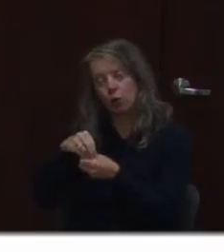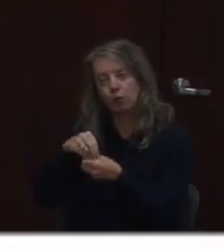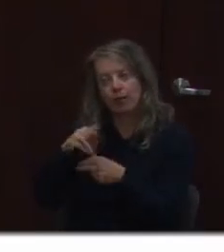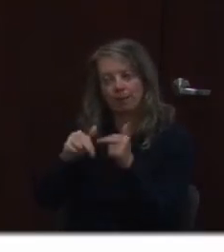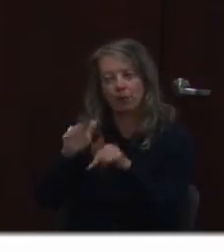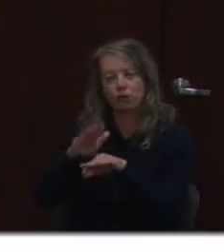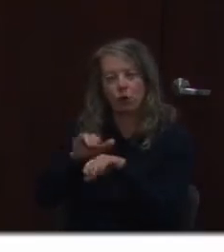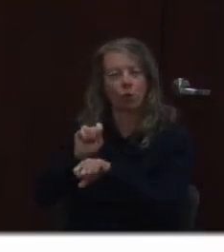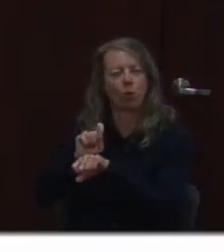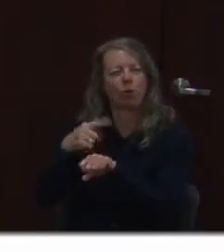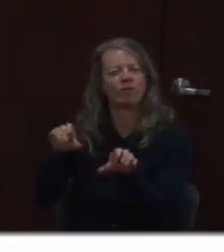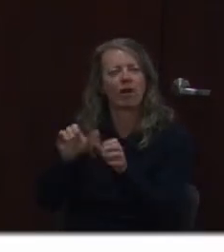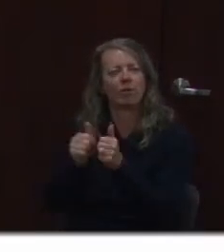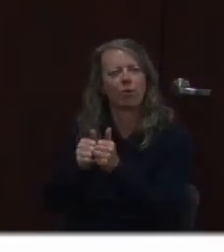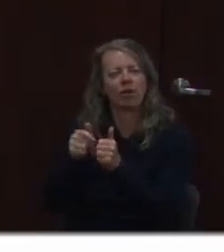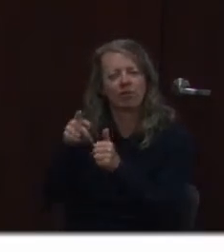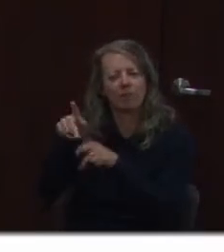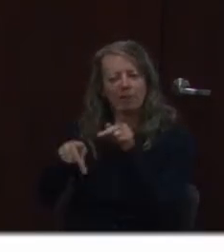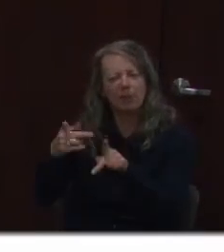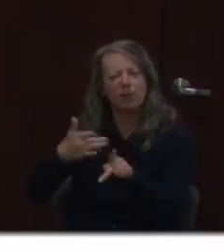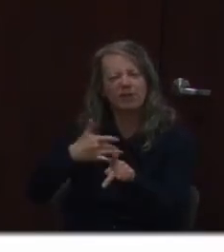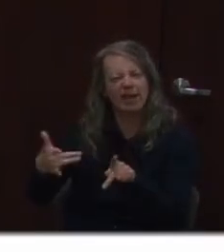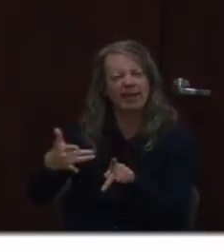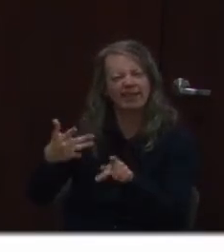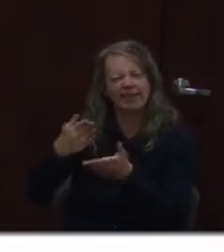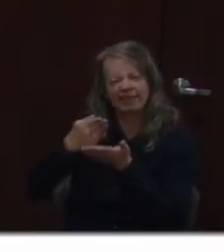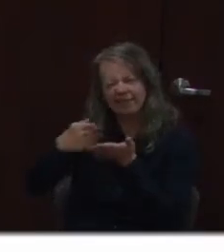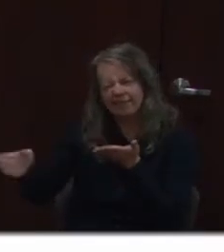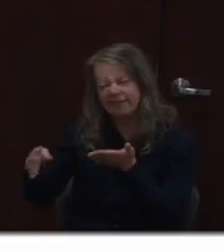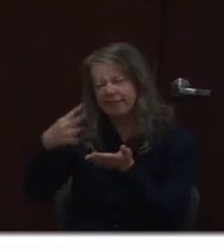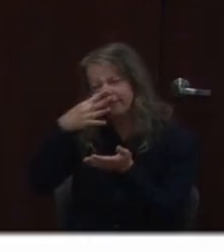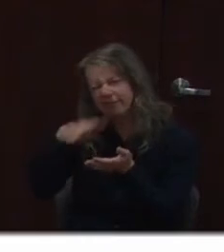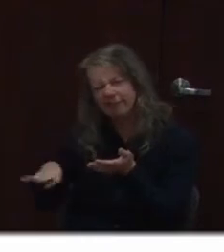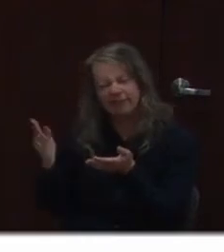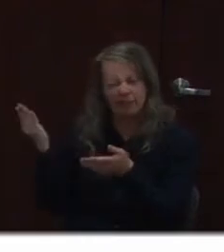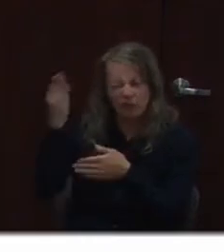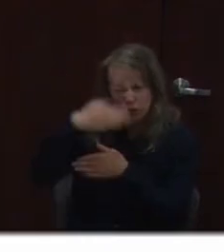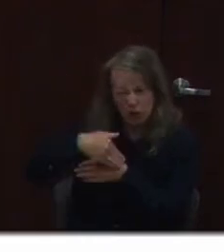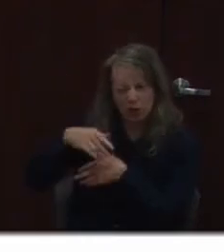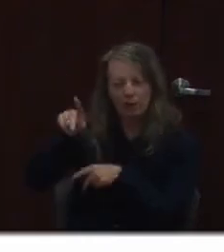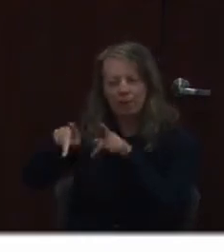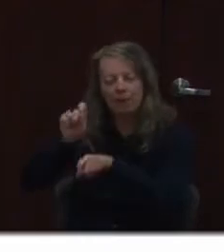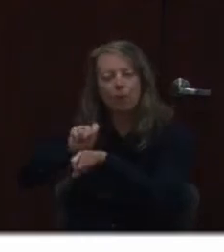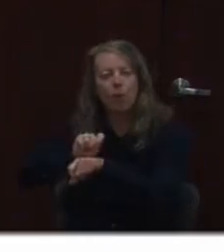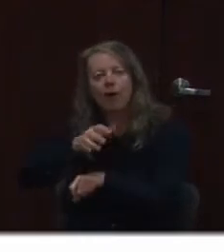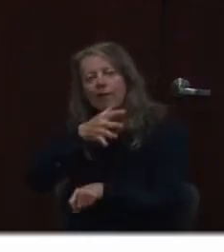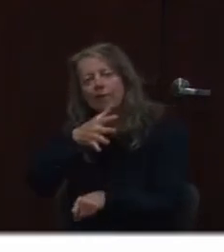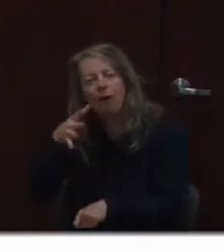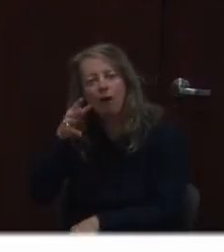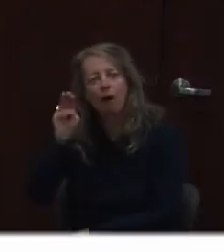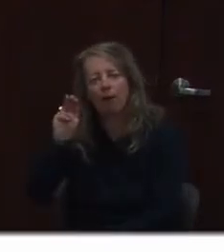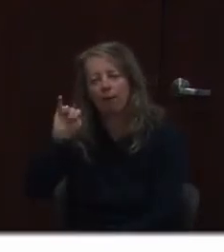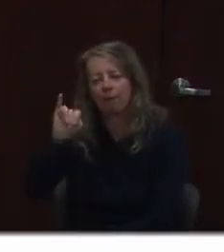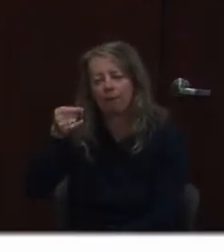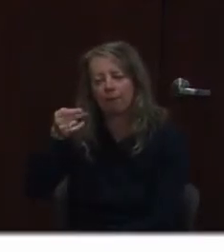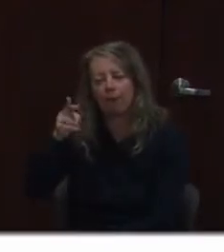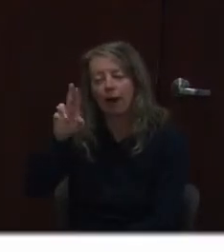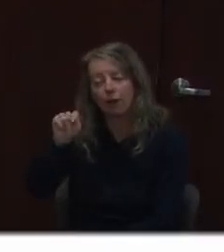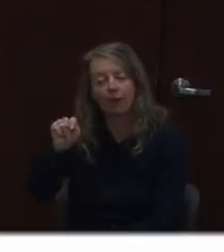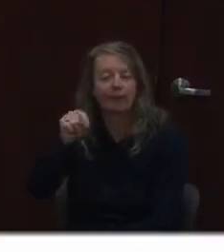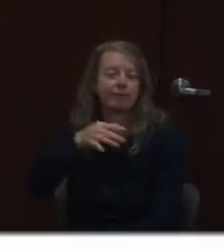our historically marginalized populations, could be our migrant farm workers, and many